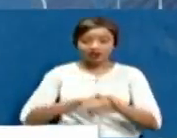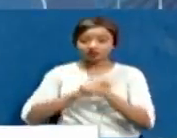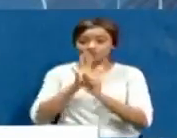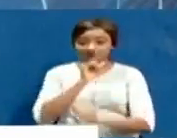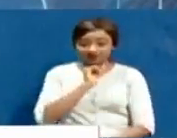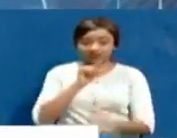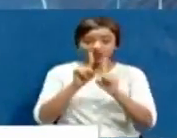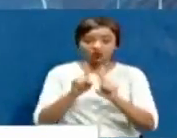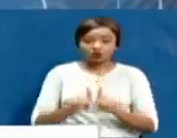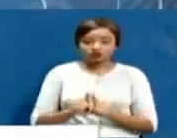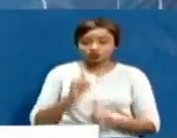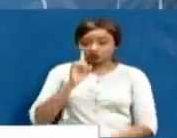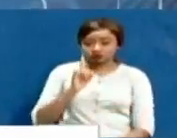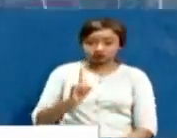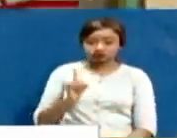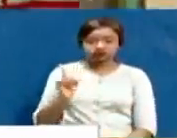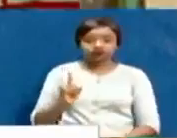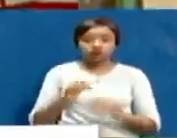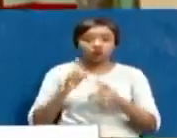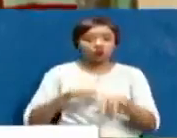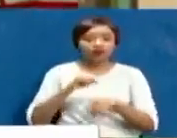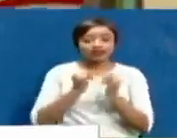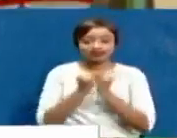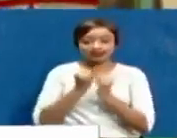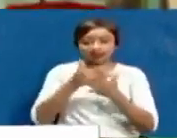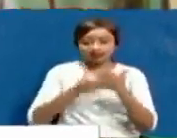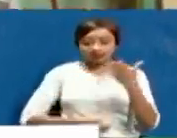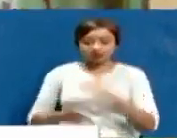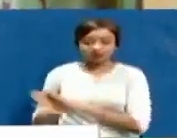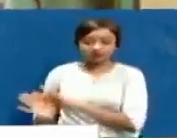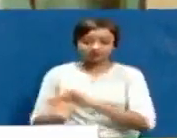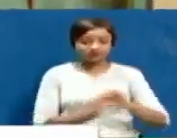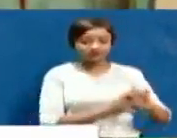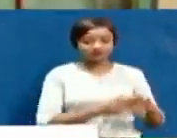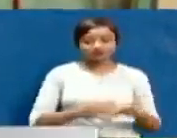the country as of Saturday. Chemutai Goyin, Citizen TV, Nairobi.